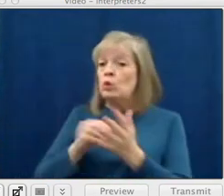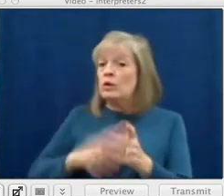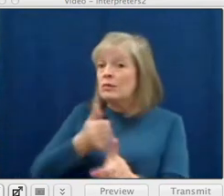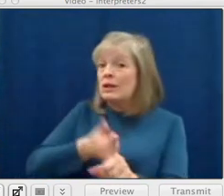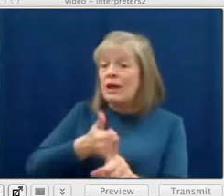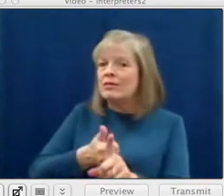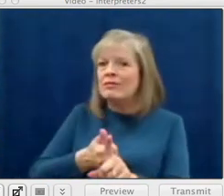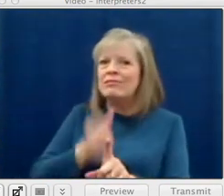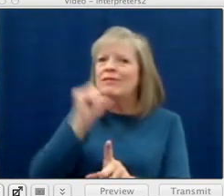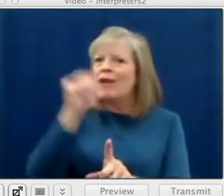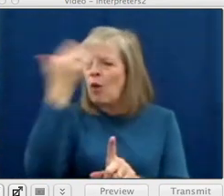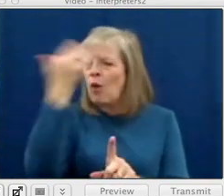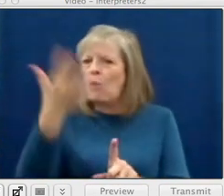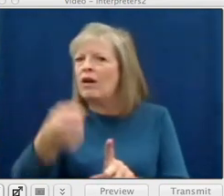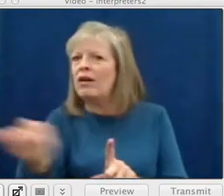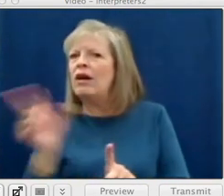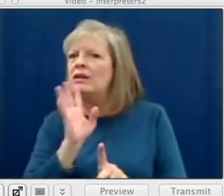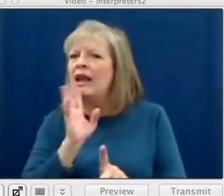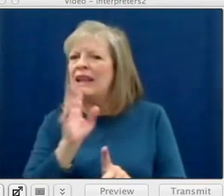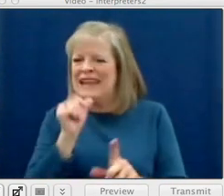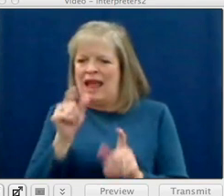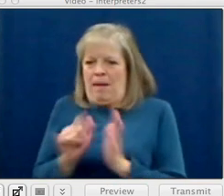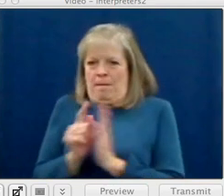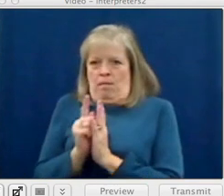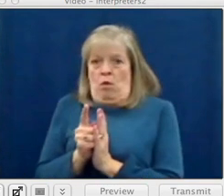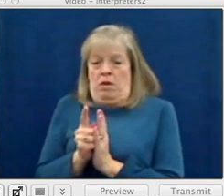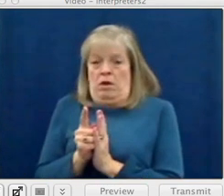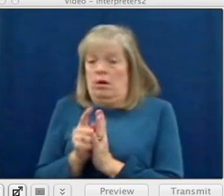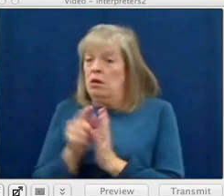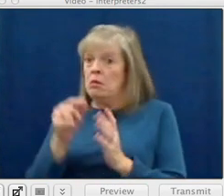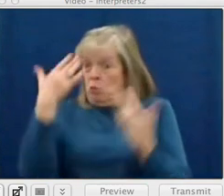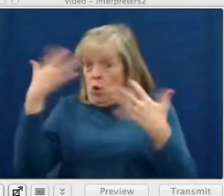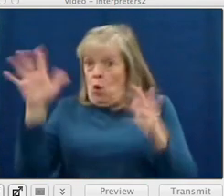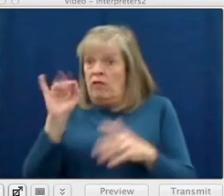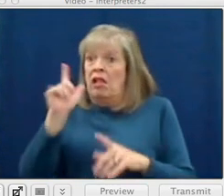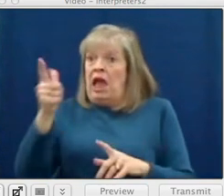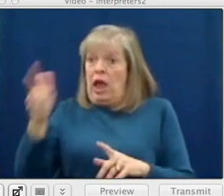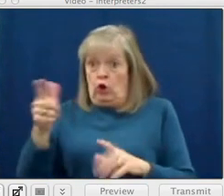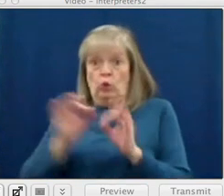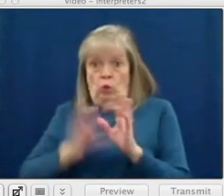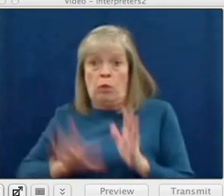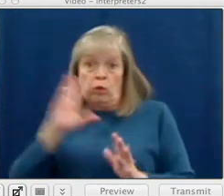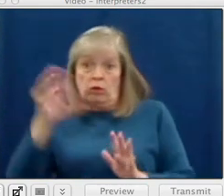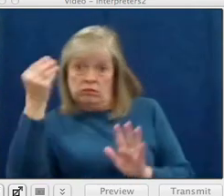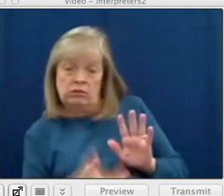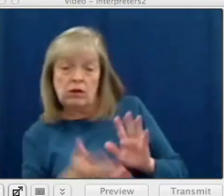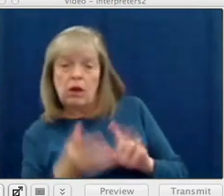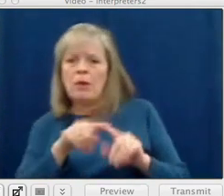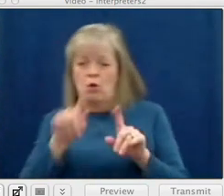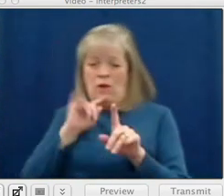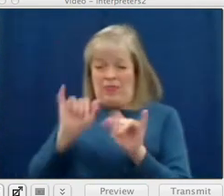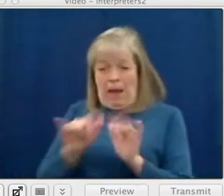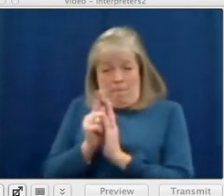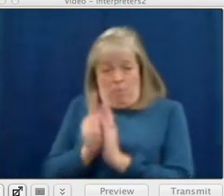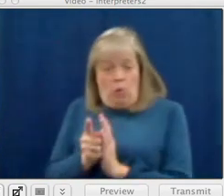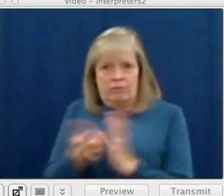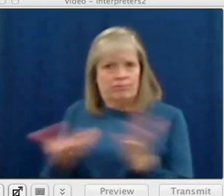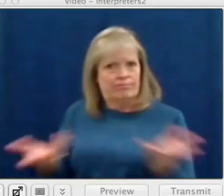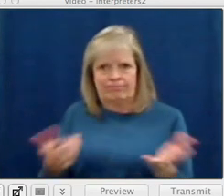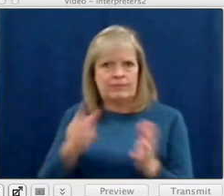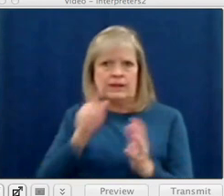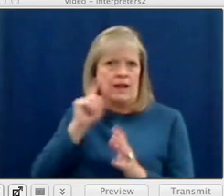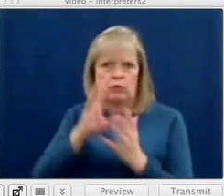remember, we're not saying she's not going to tell him what she said. It's just not happening in real time, so that has to be made clear. A precedent for